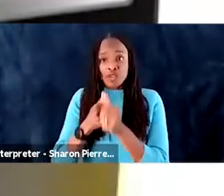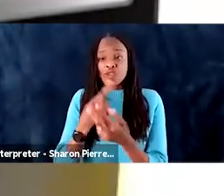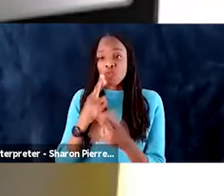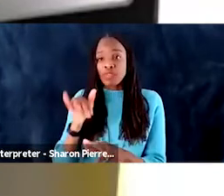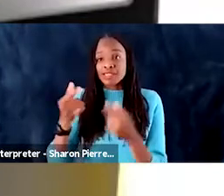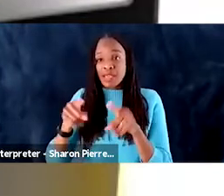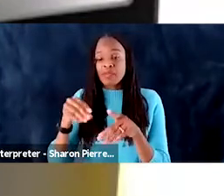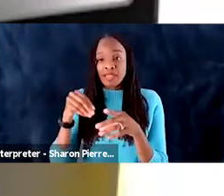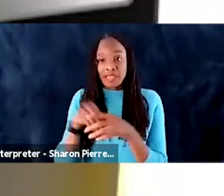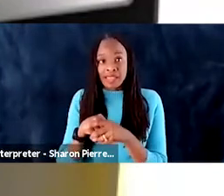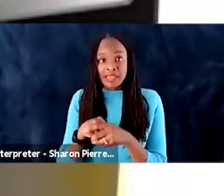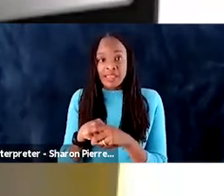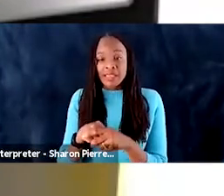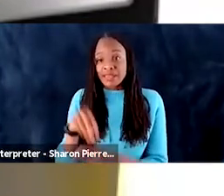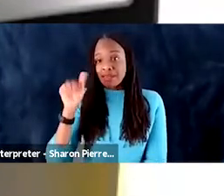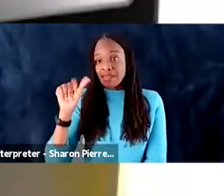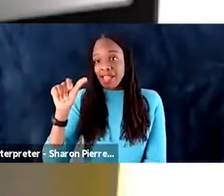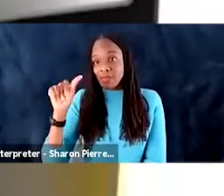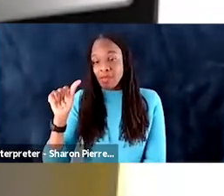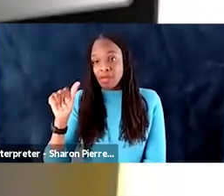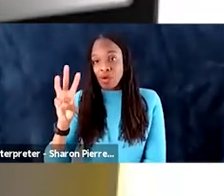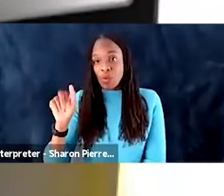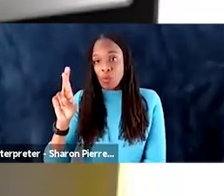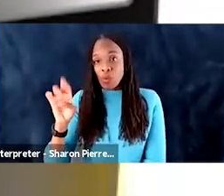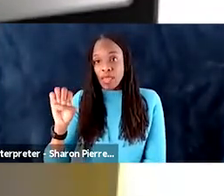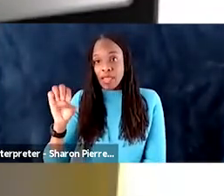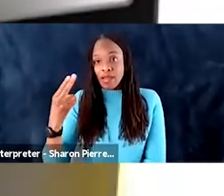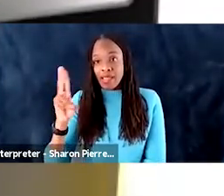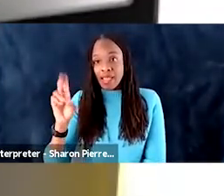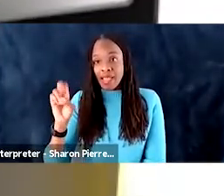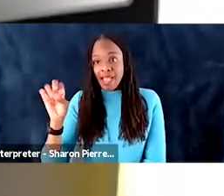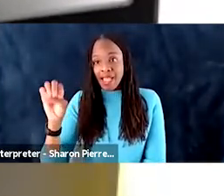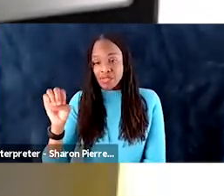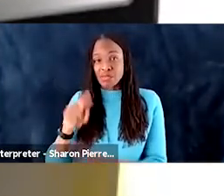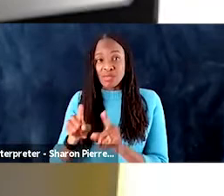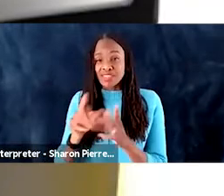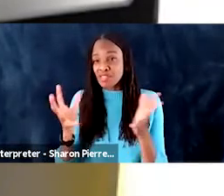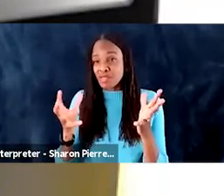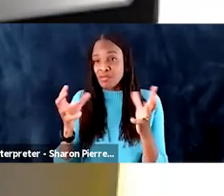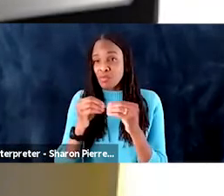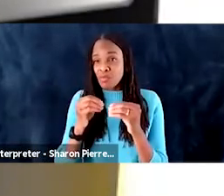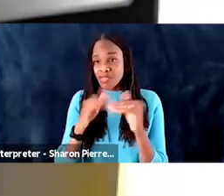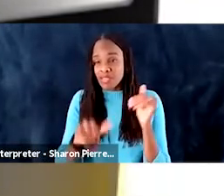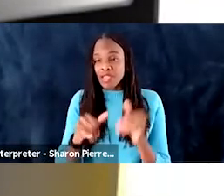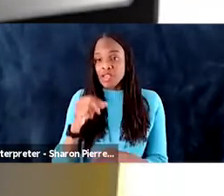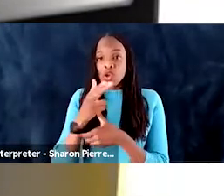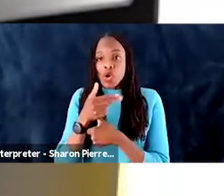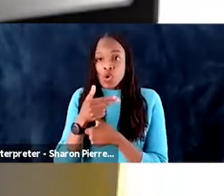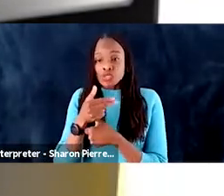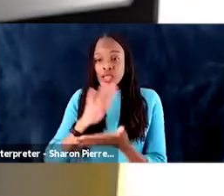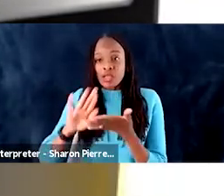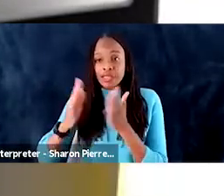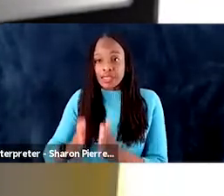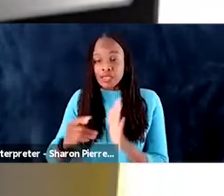inside the Bessemer, Alabama warehouse. But it goes so much further. You think that hotel cleaners, for